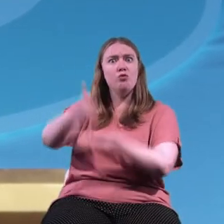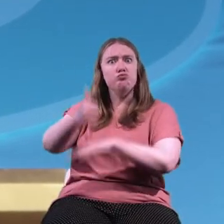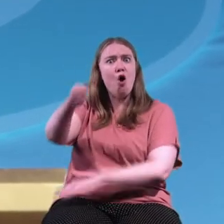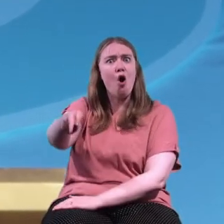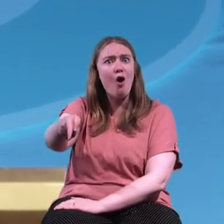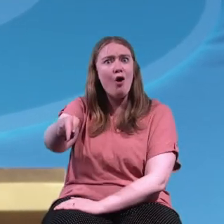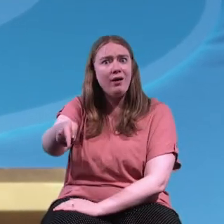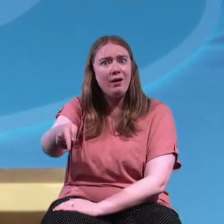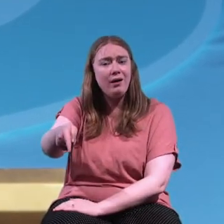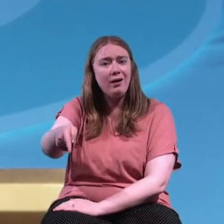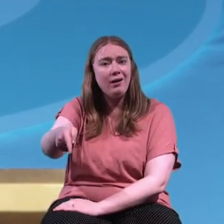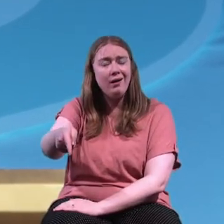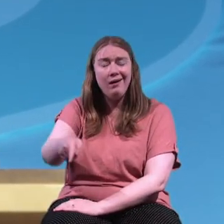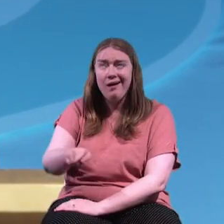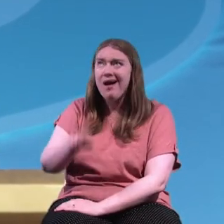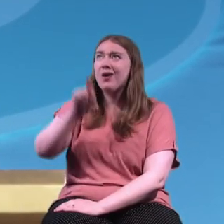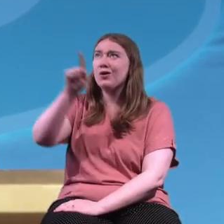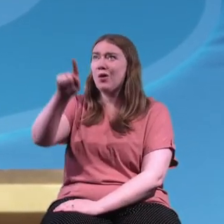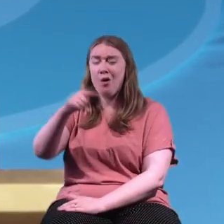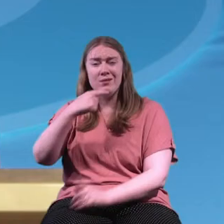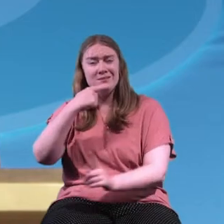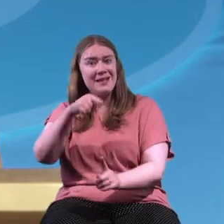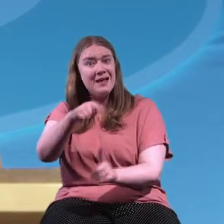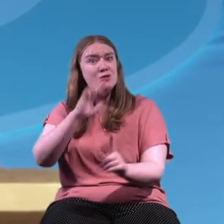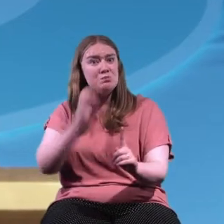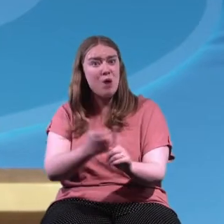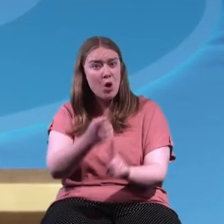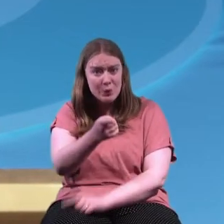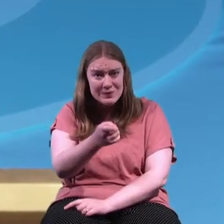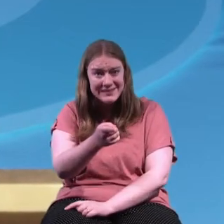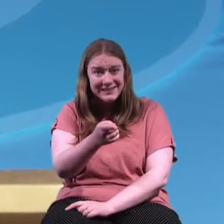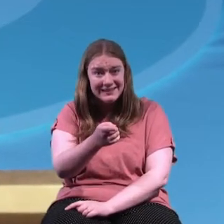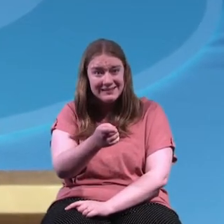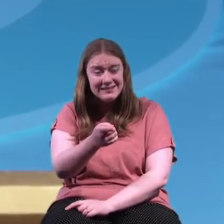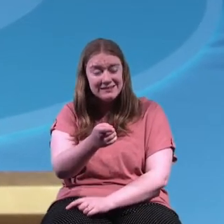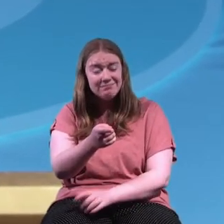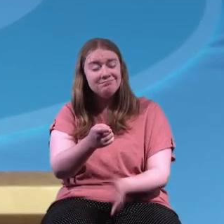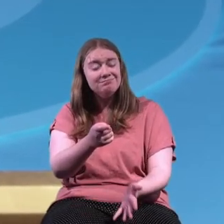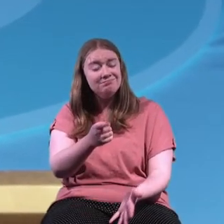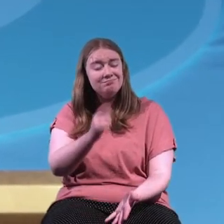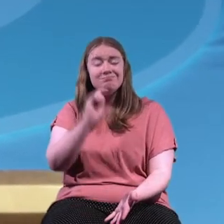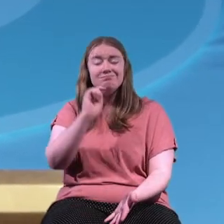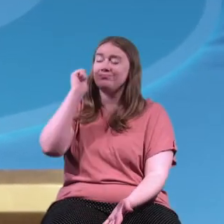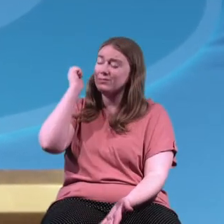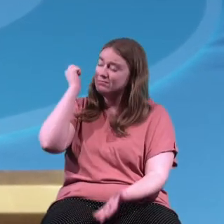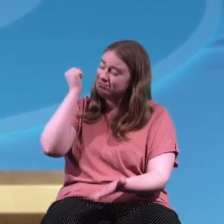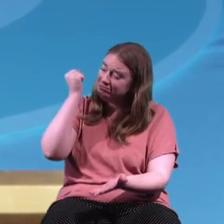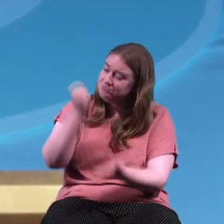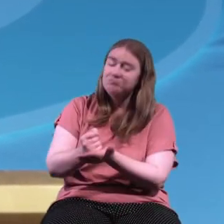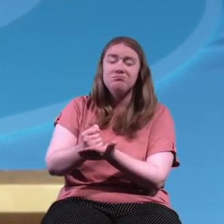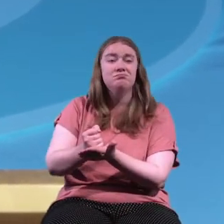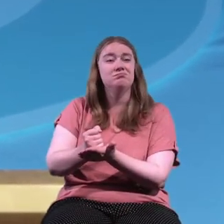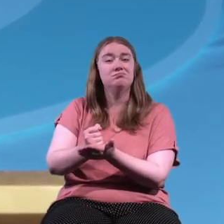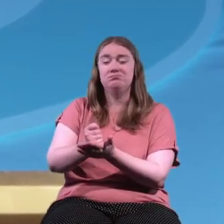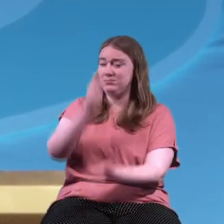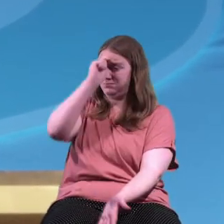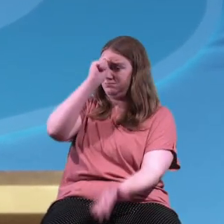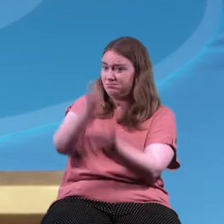God says to Moses, in that moment, God says, strike the rock.